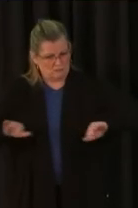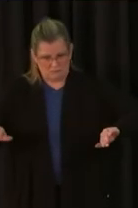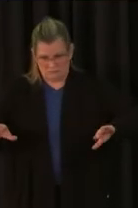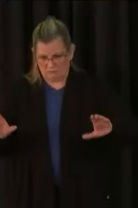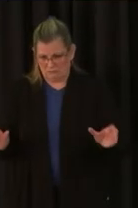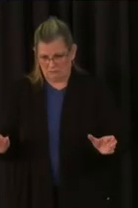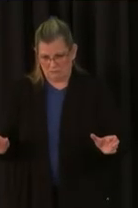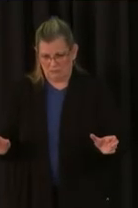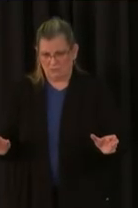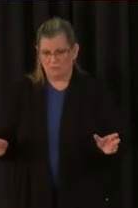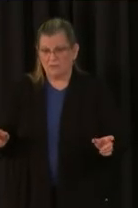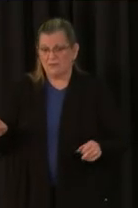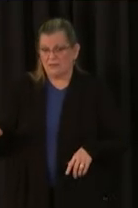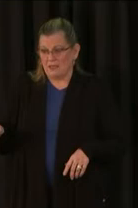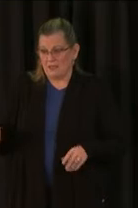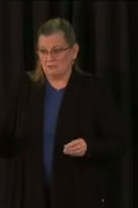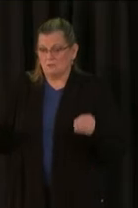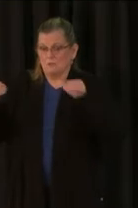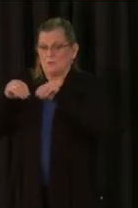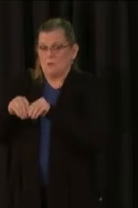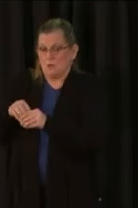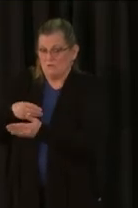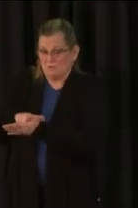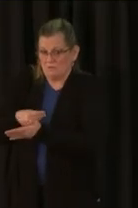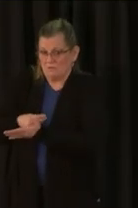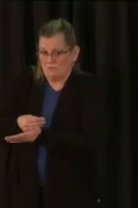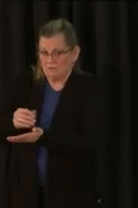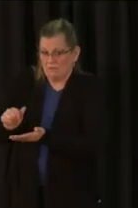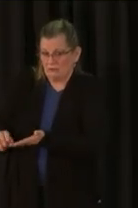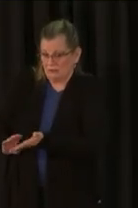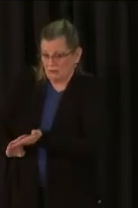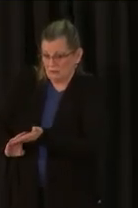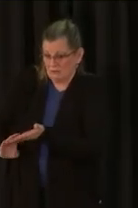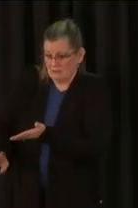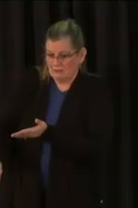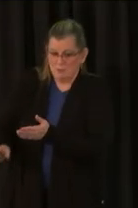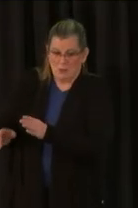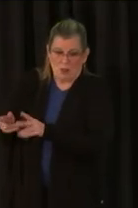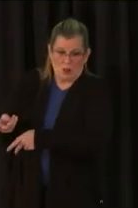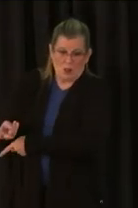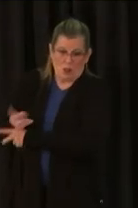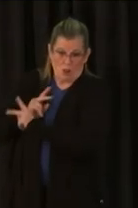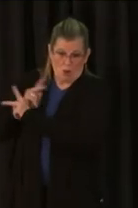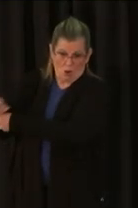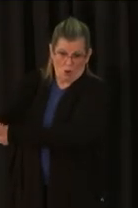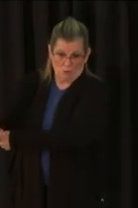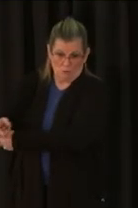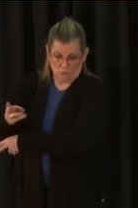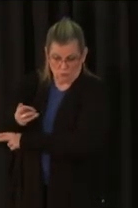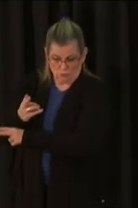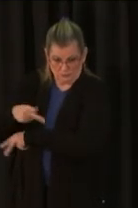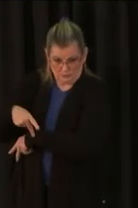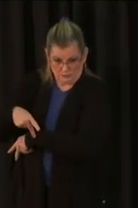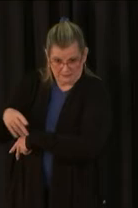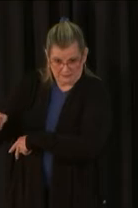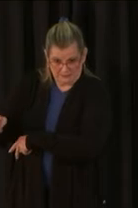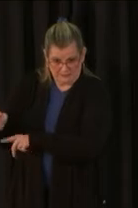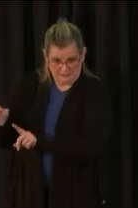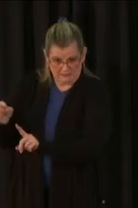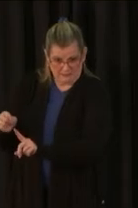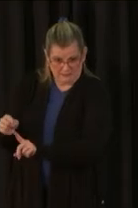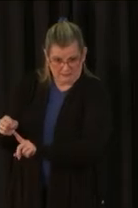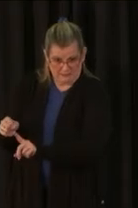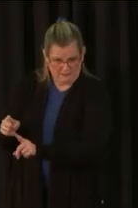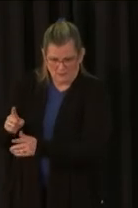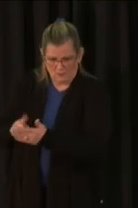in those forgivable loans. And I was wondering if you did use PPP and sort of how your experience or what your